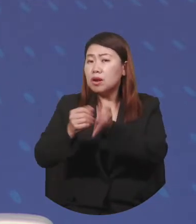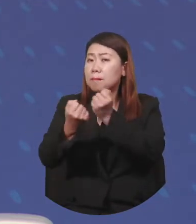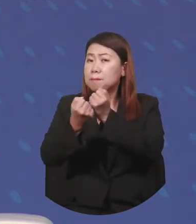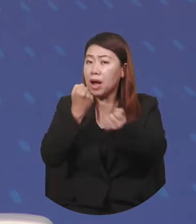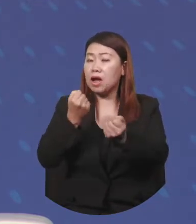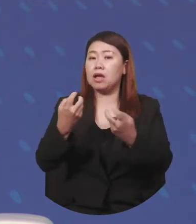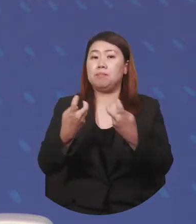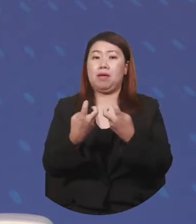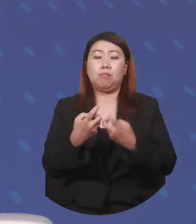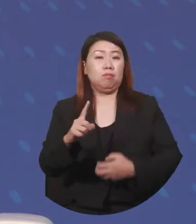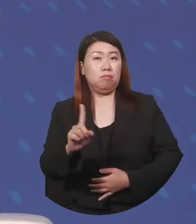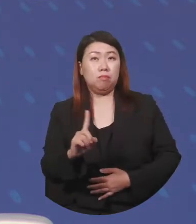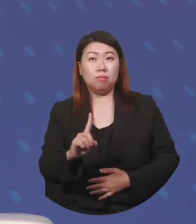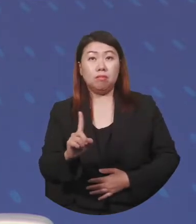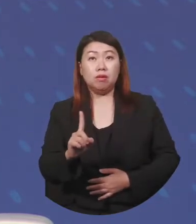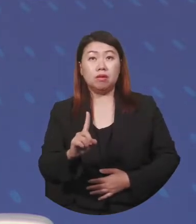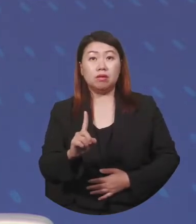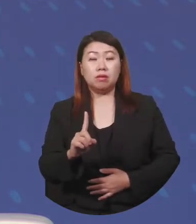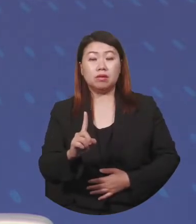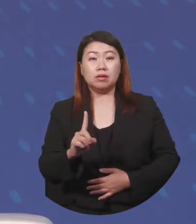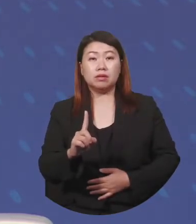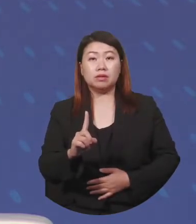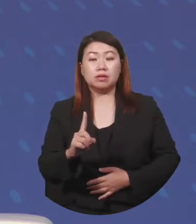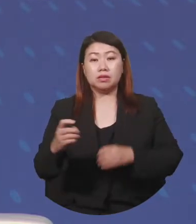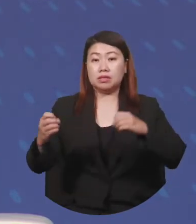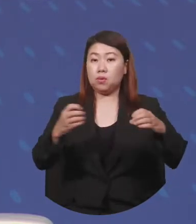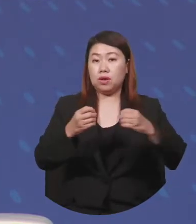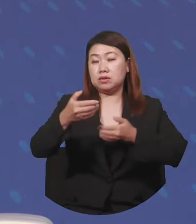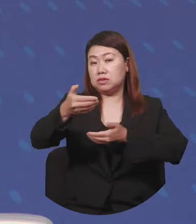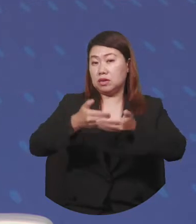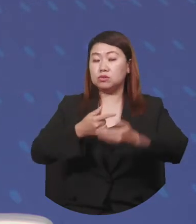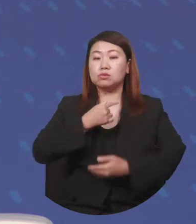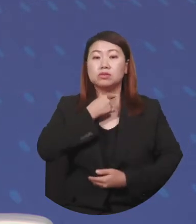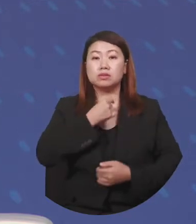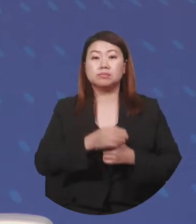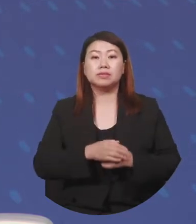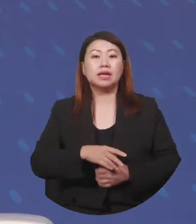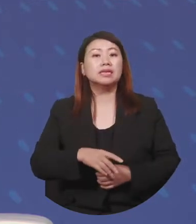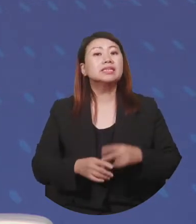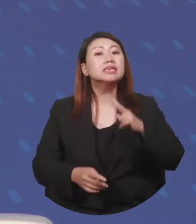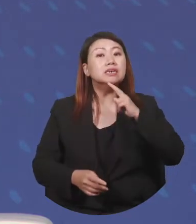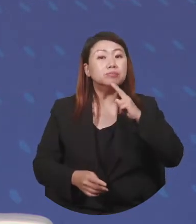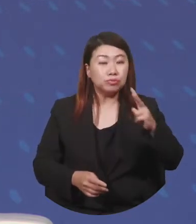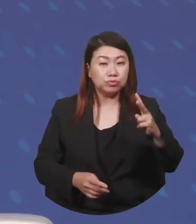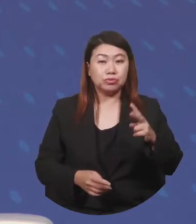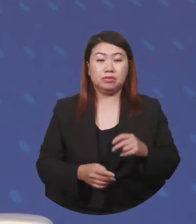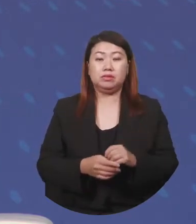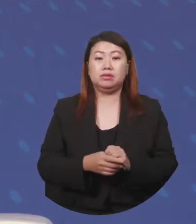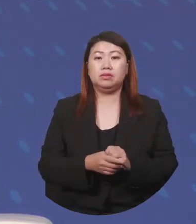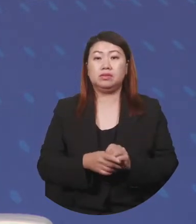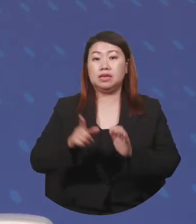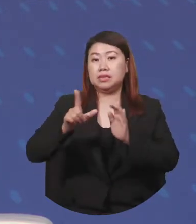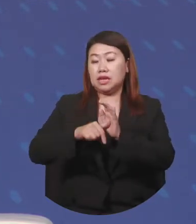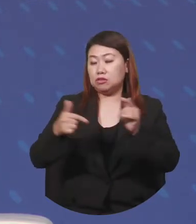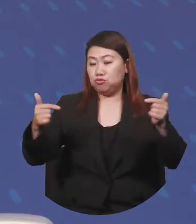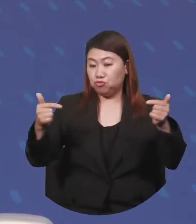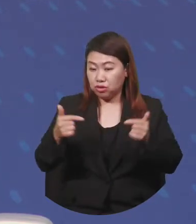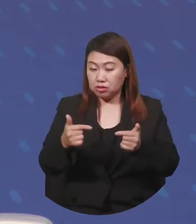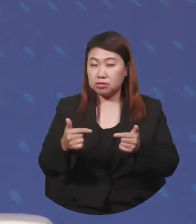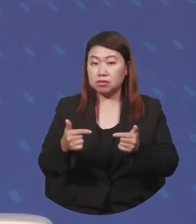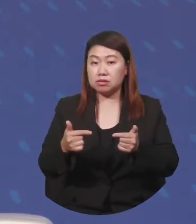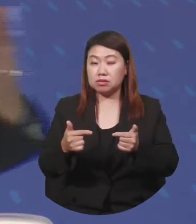your interventions to perhaps 2 minutes each this time, if at all possible. And I might try and